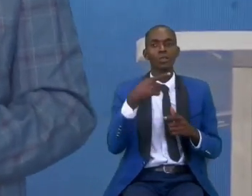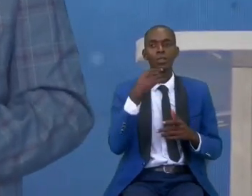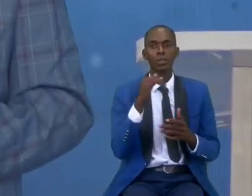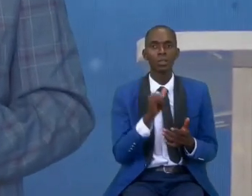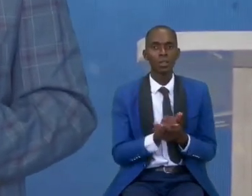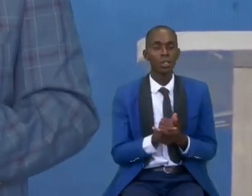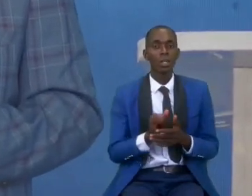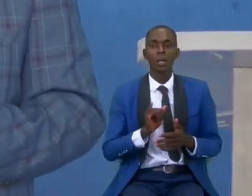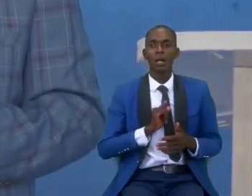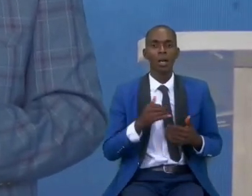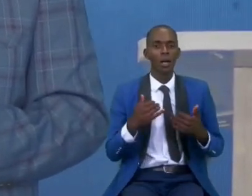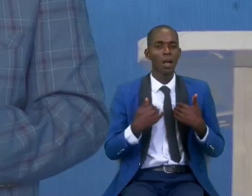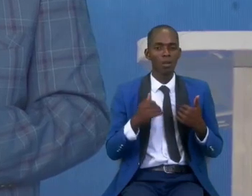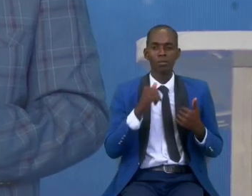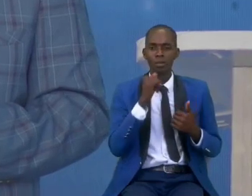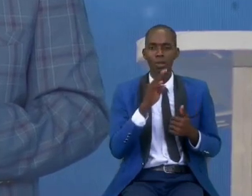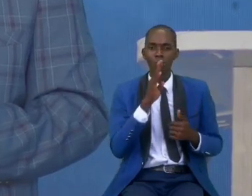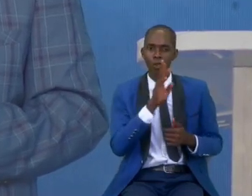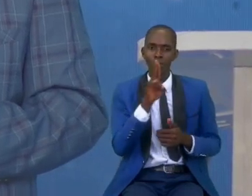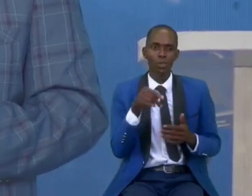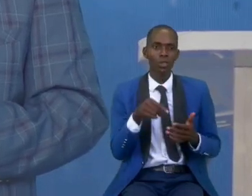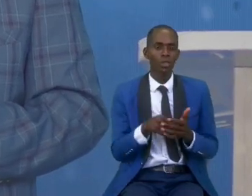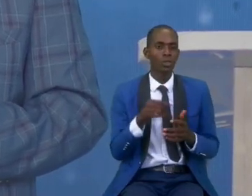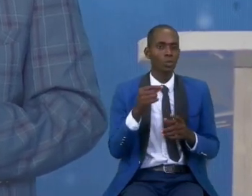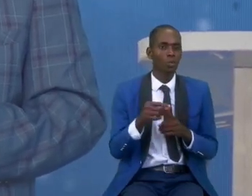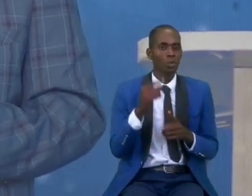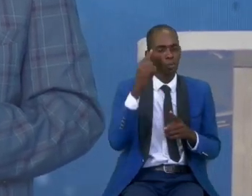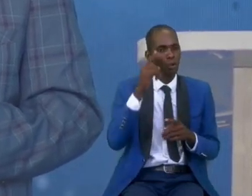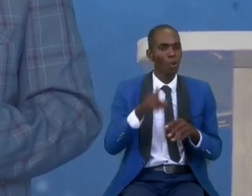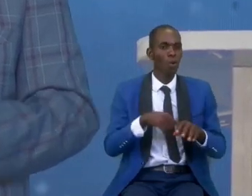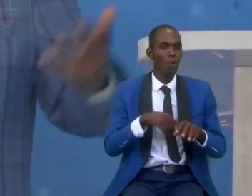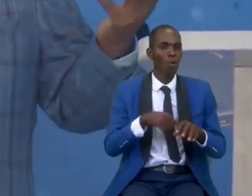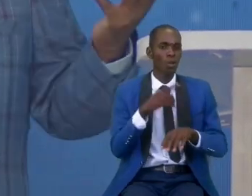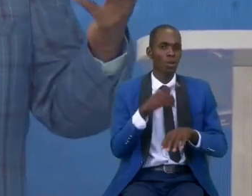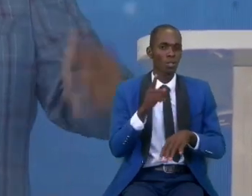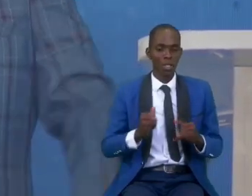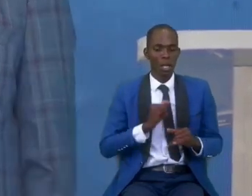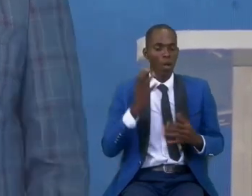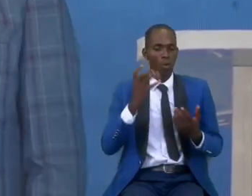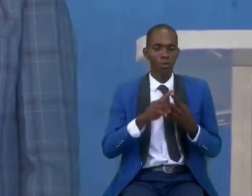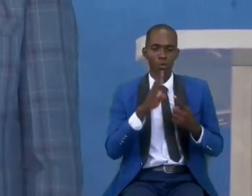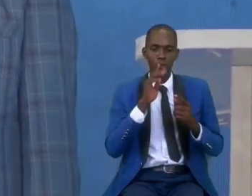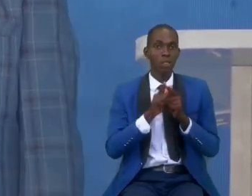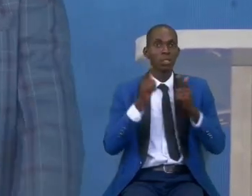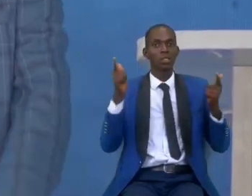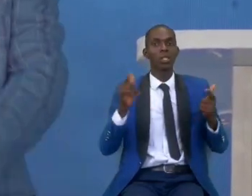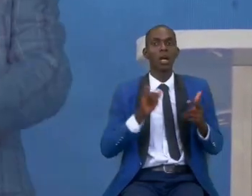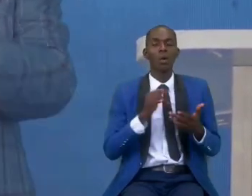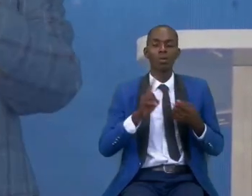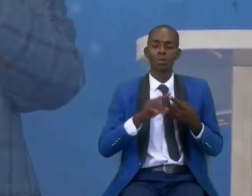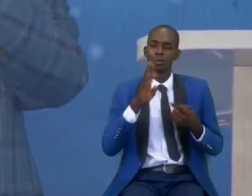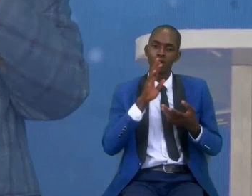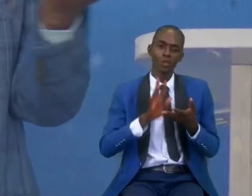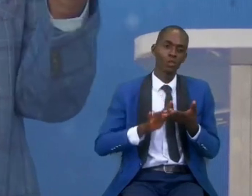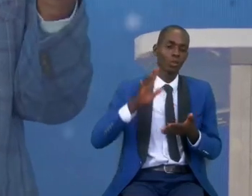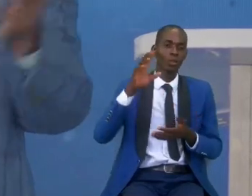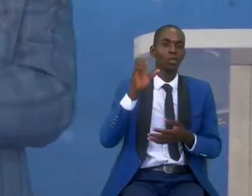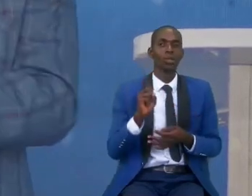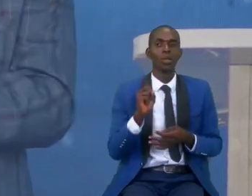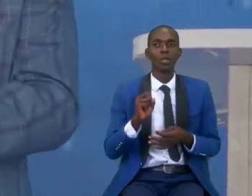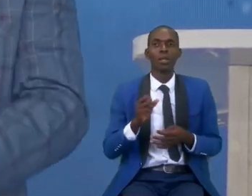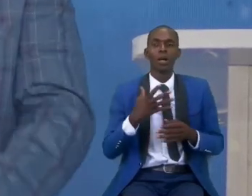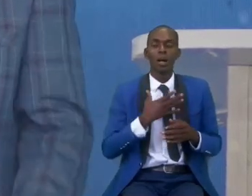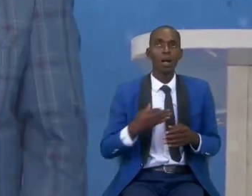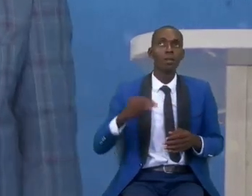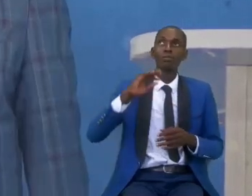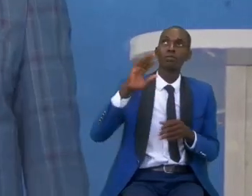Great. I'm going to be great. Glorious, I'm going to be glorious. And gracious, the grace of God is going to fill